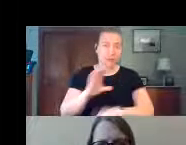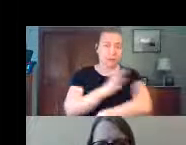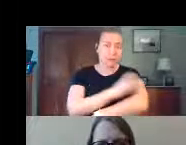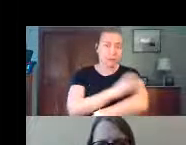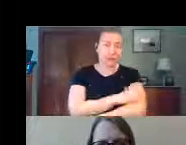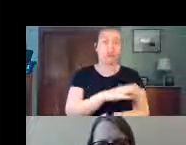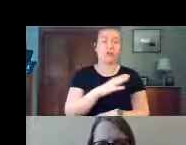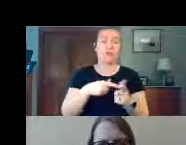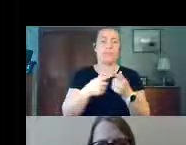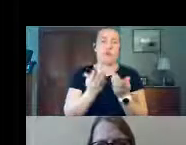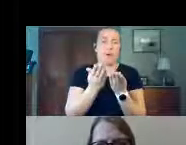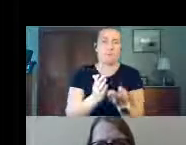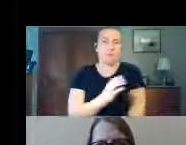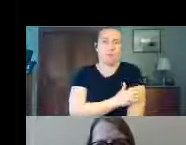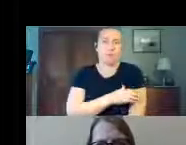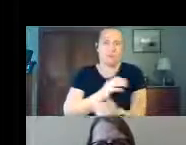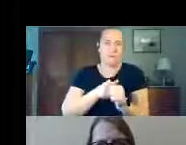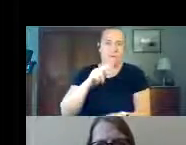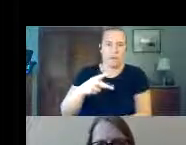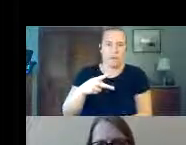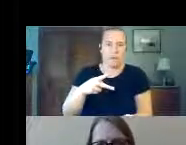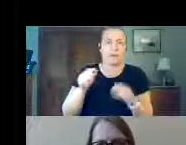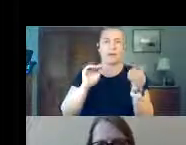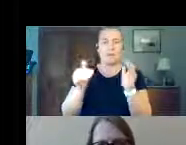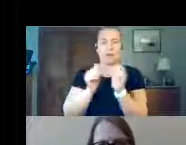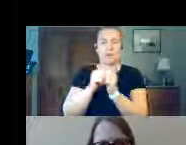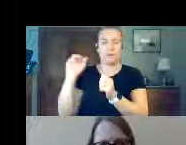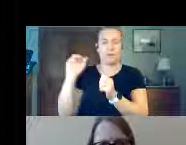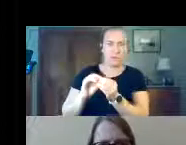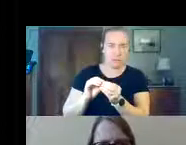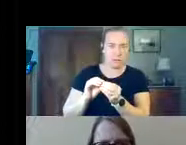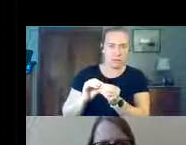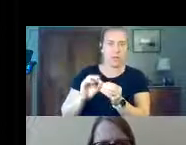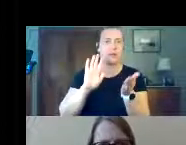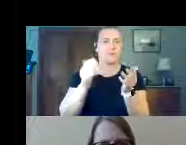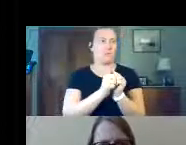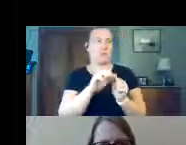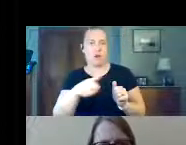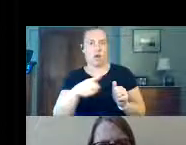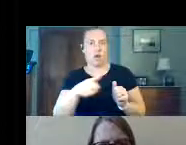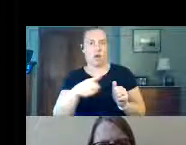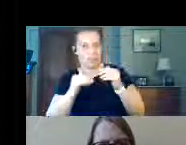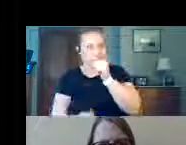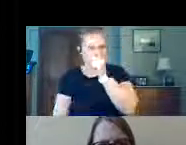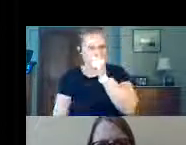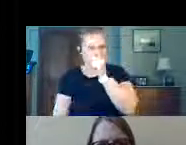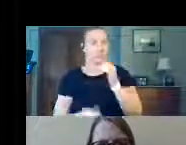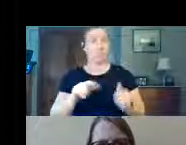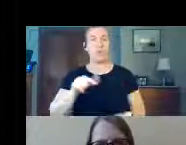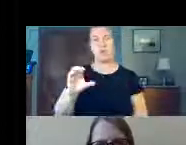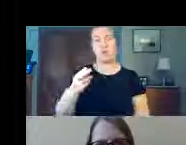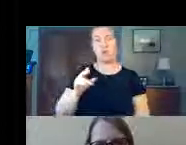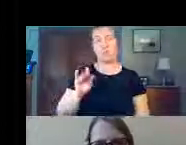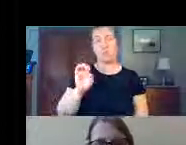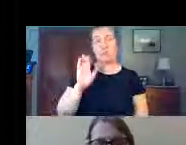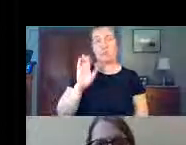time, as well as how they've been doing compared with the aggregate of their colleagues. So Christie will now talk about the outcomes of